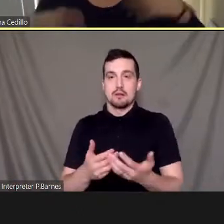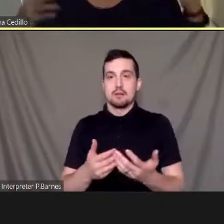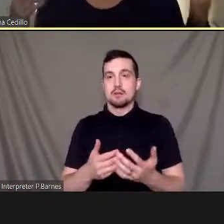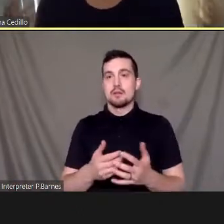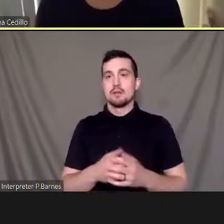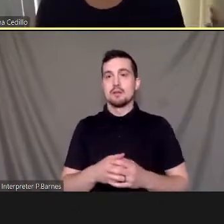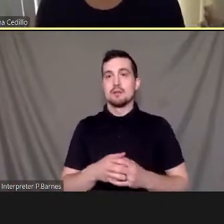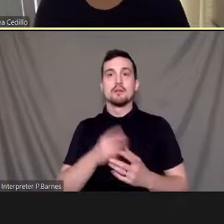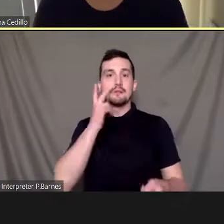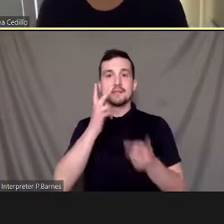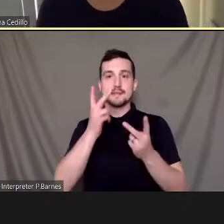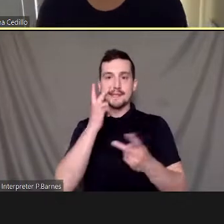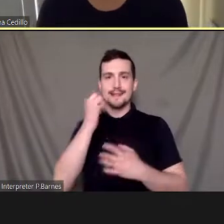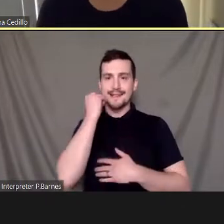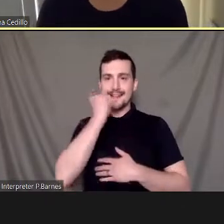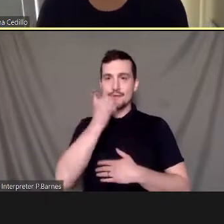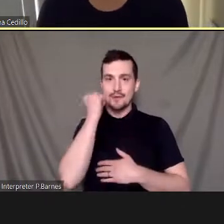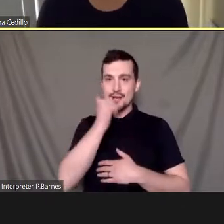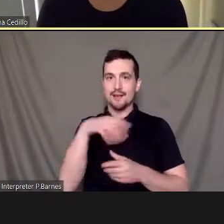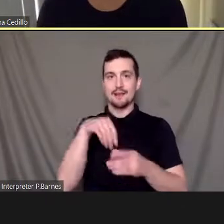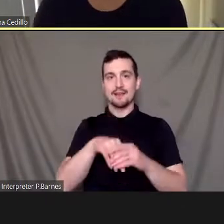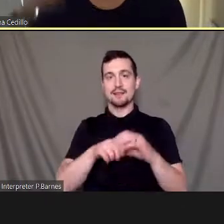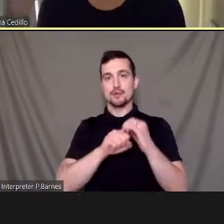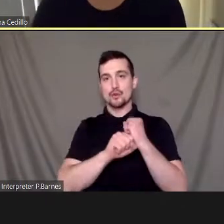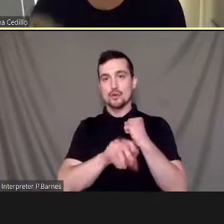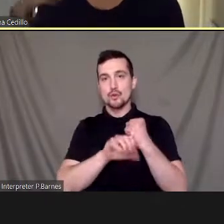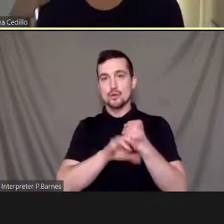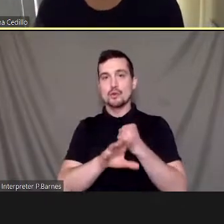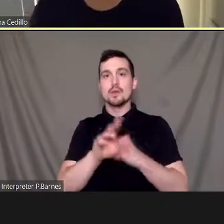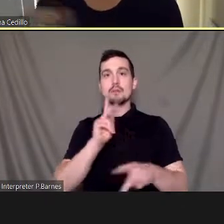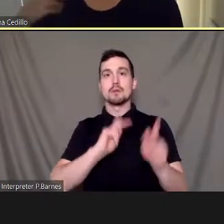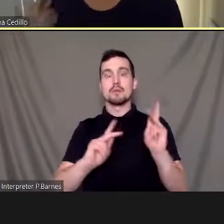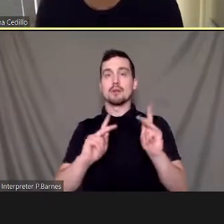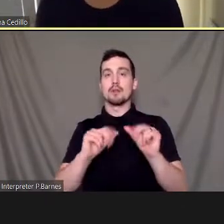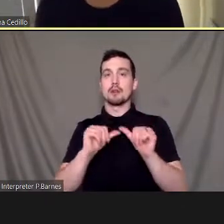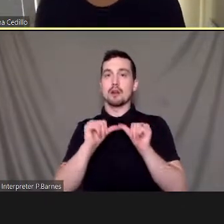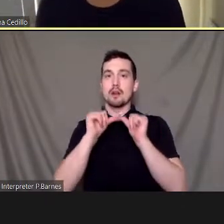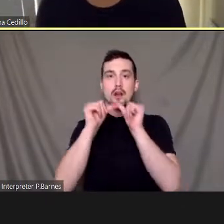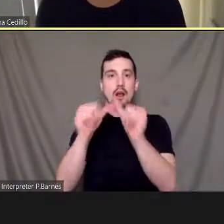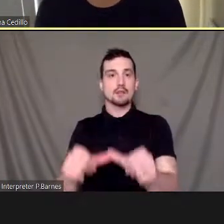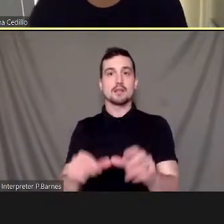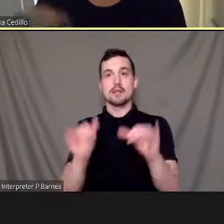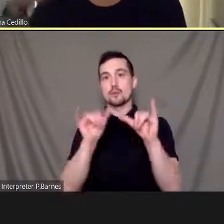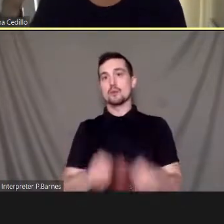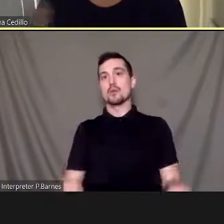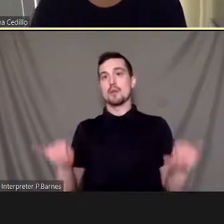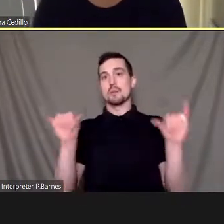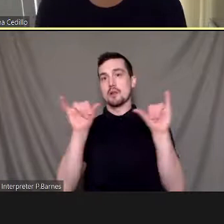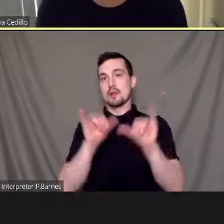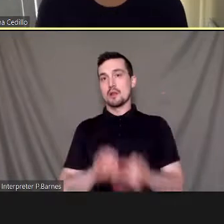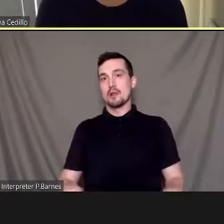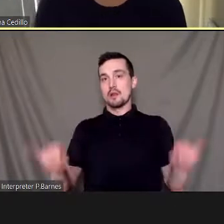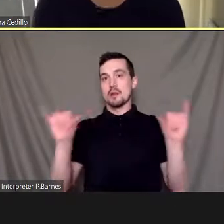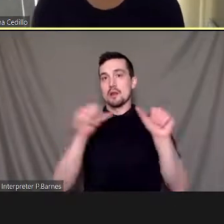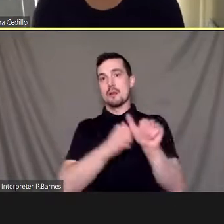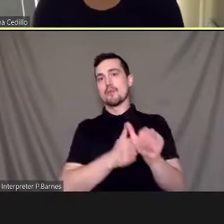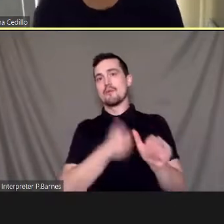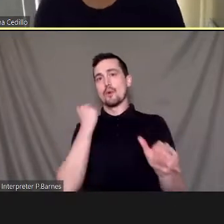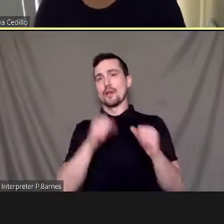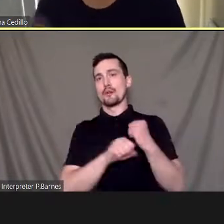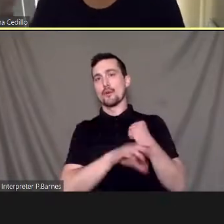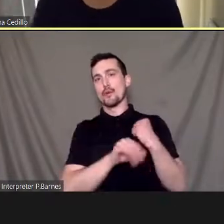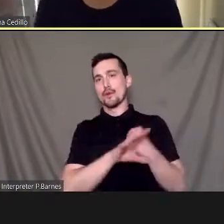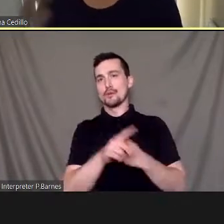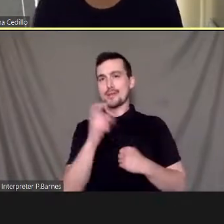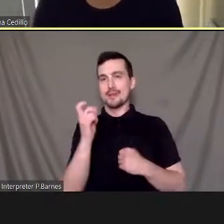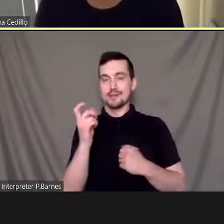day in the news, where people constantly replay. I'm avoiding the news at this point